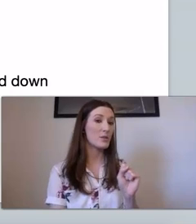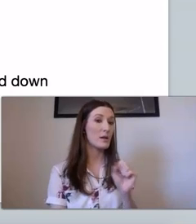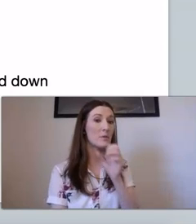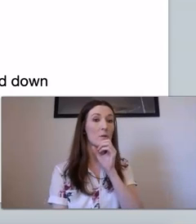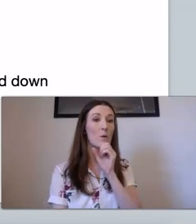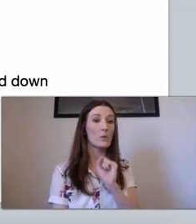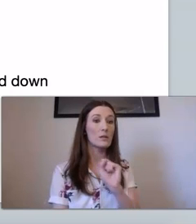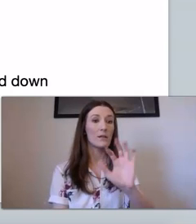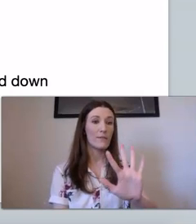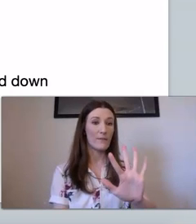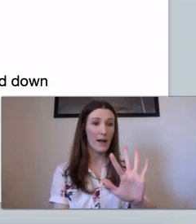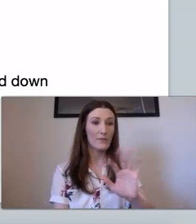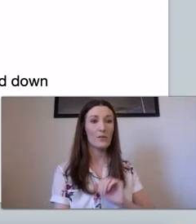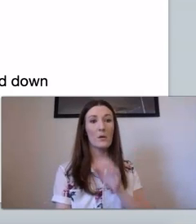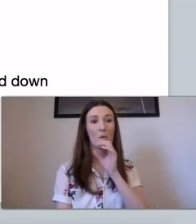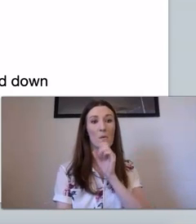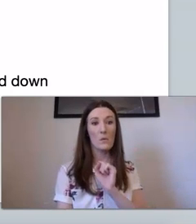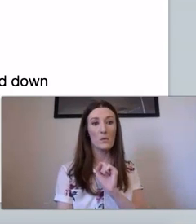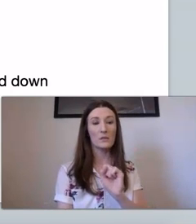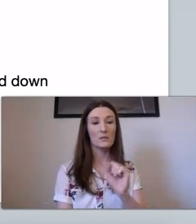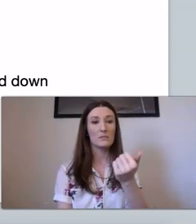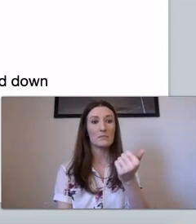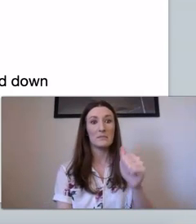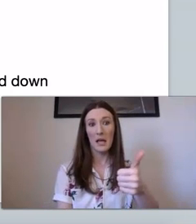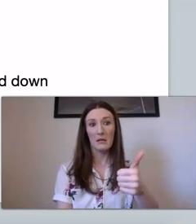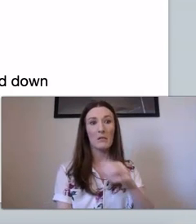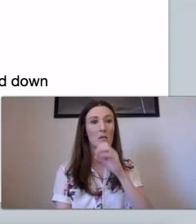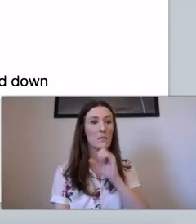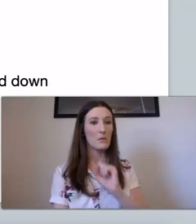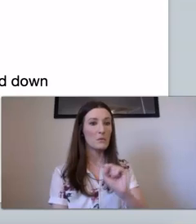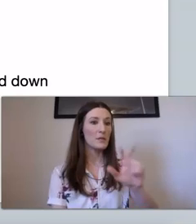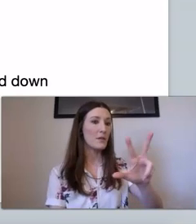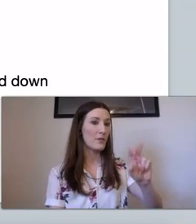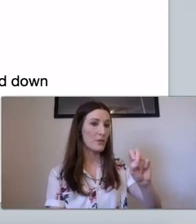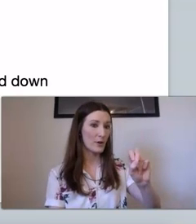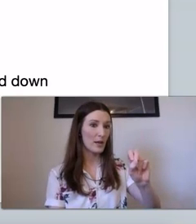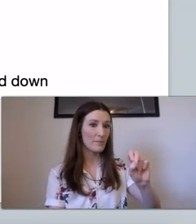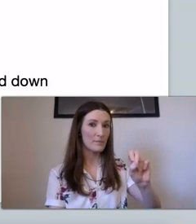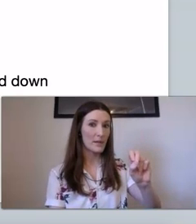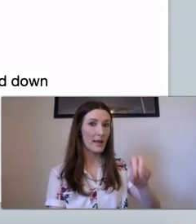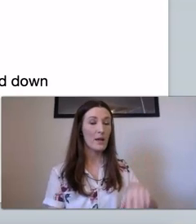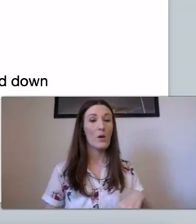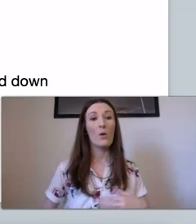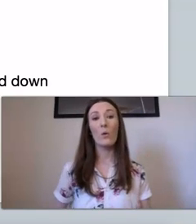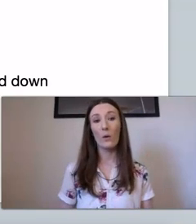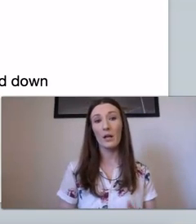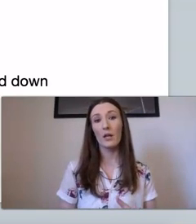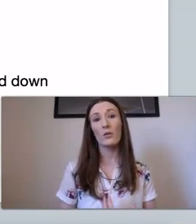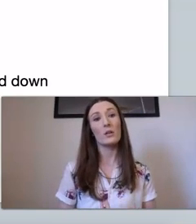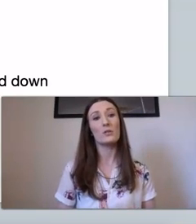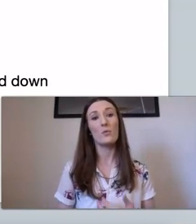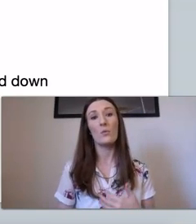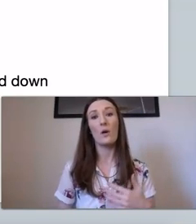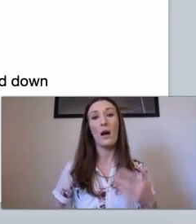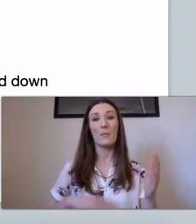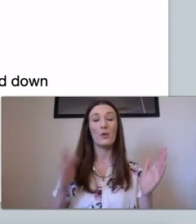and then do the numbers. So old 5, old 10, old 30. Okay, or you